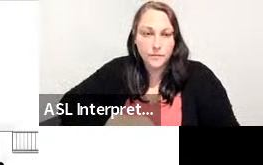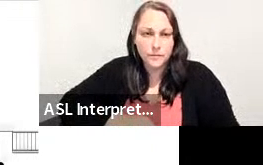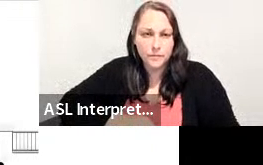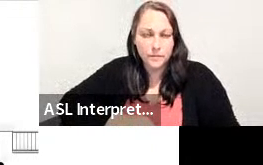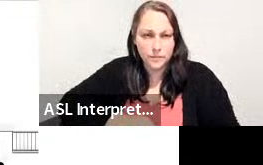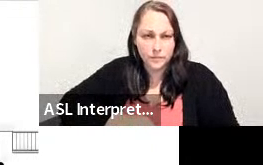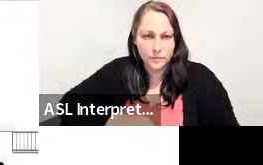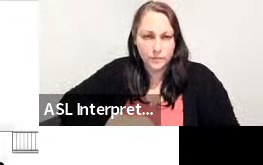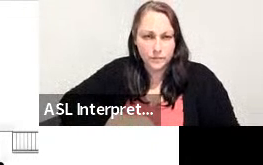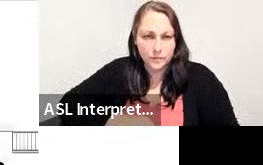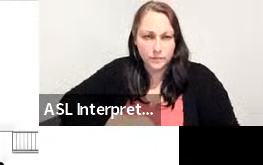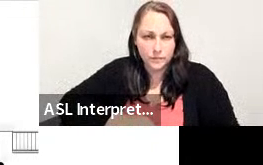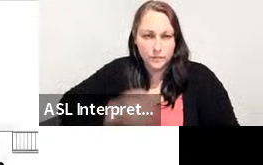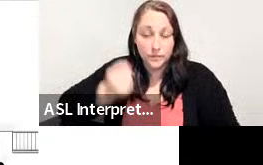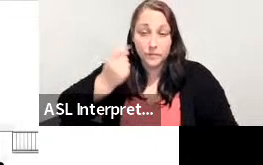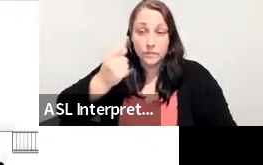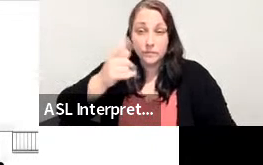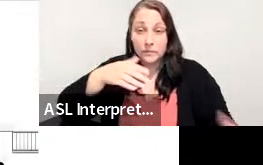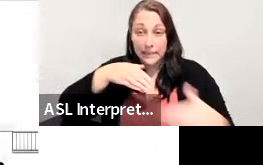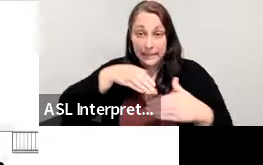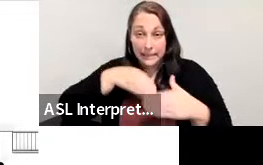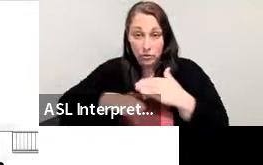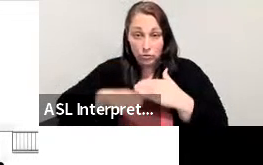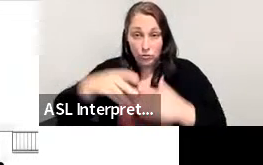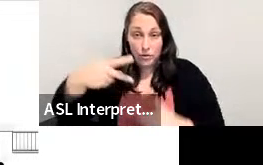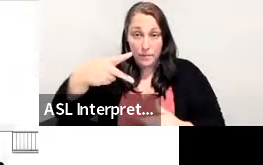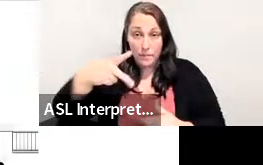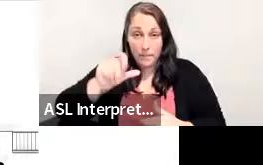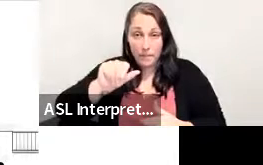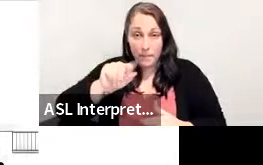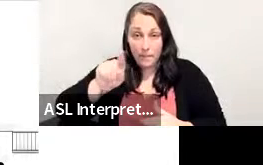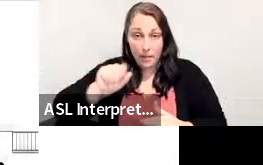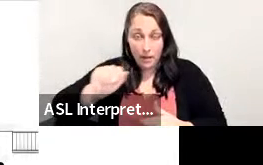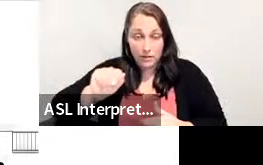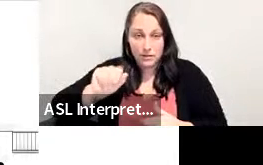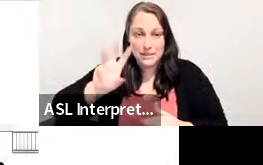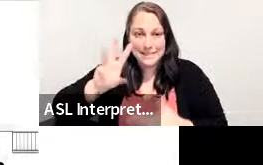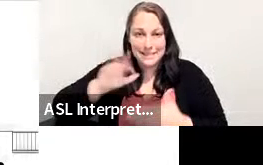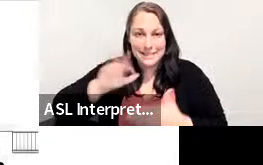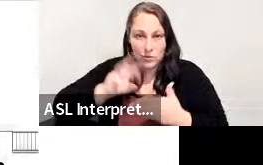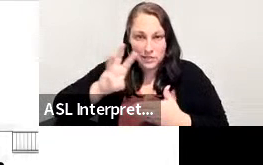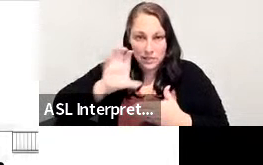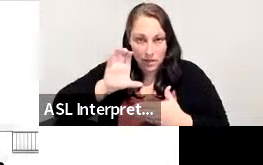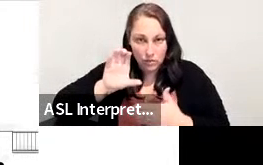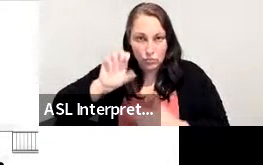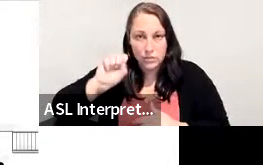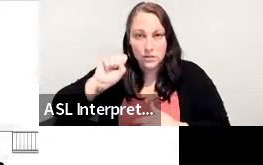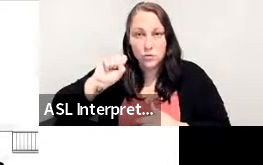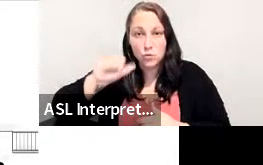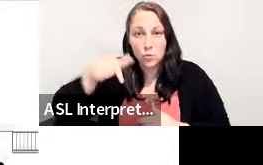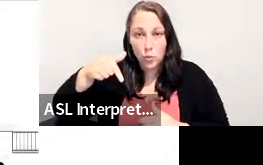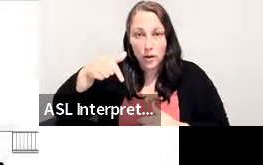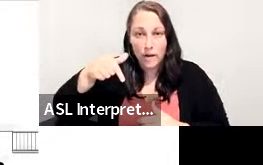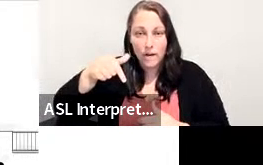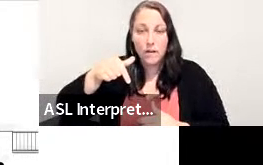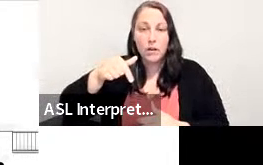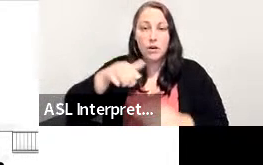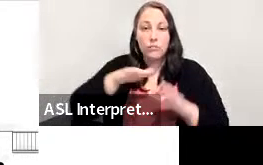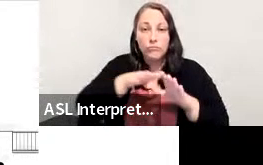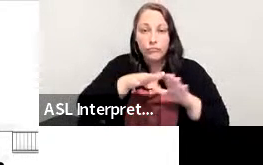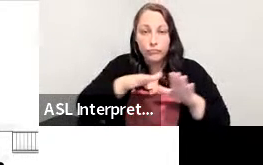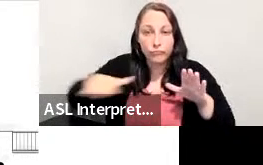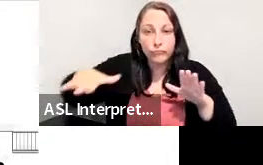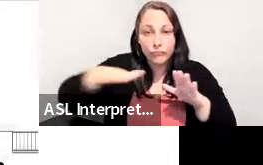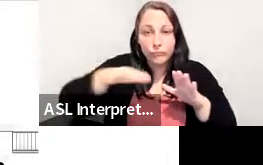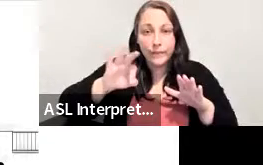that 6,600 square foot plaza space. It is wrapped by retail at the south and